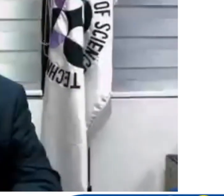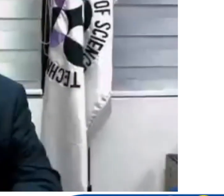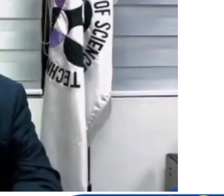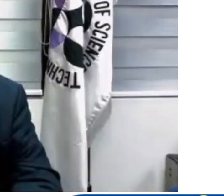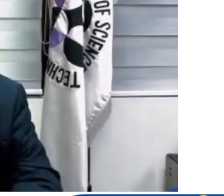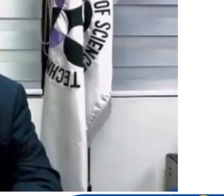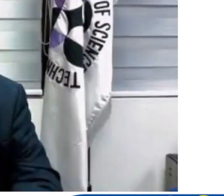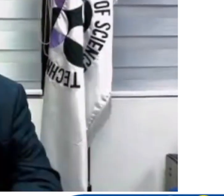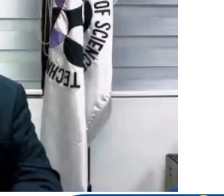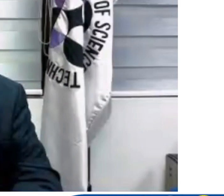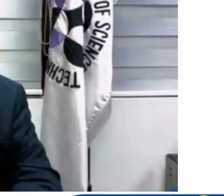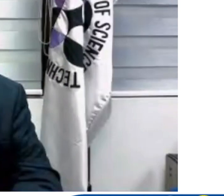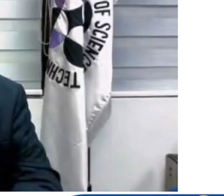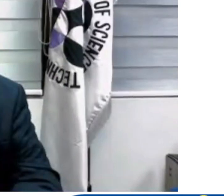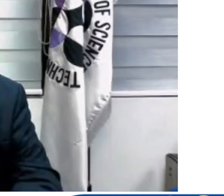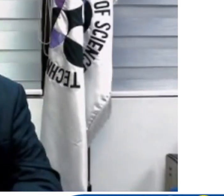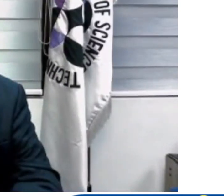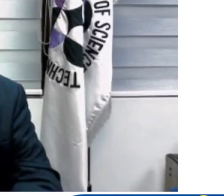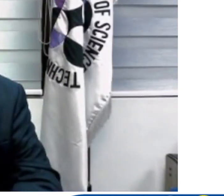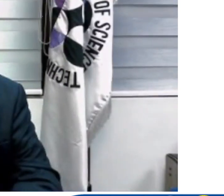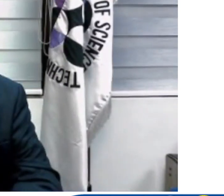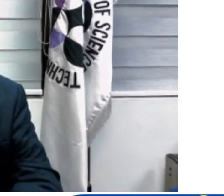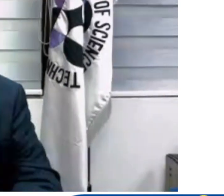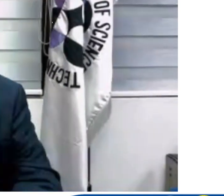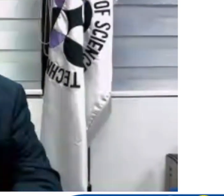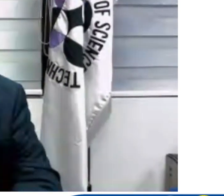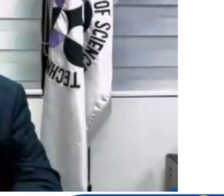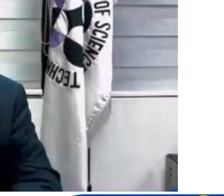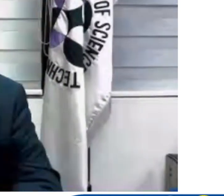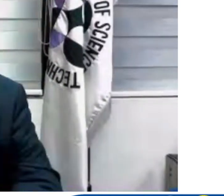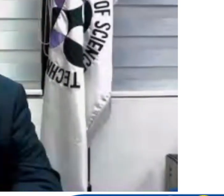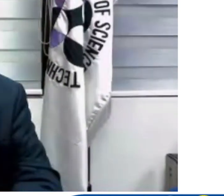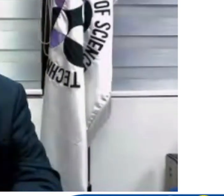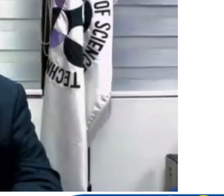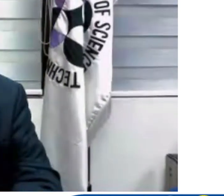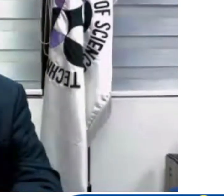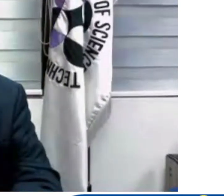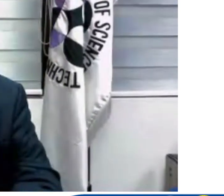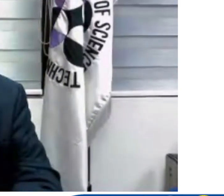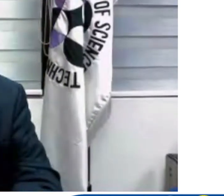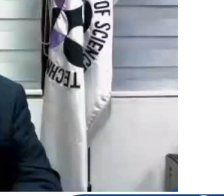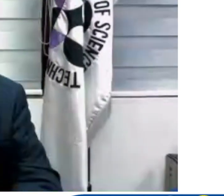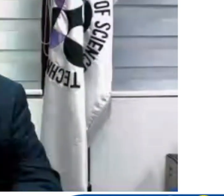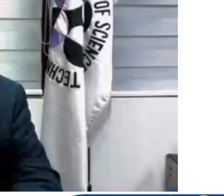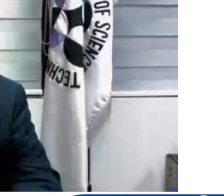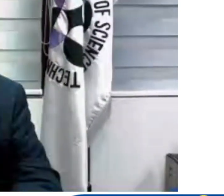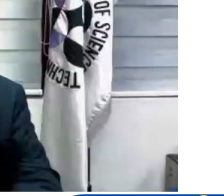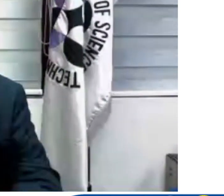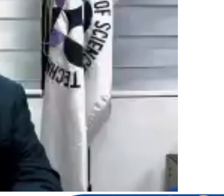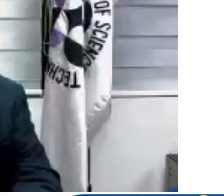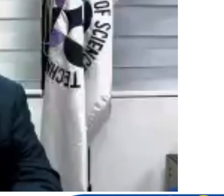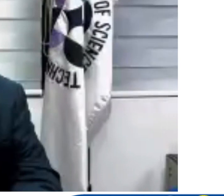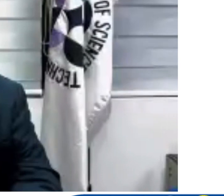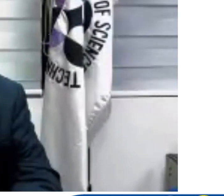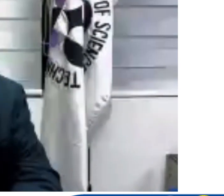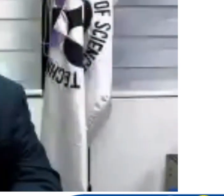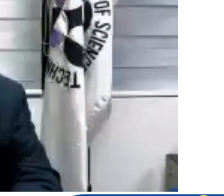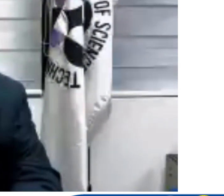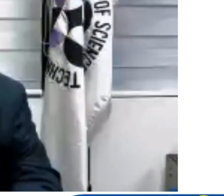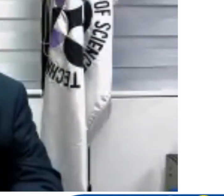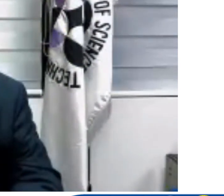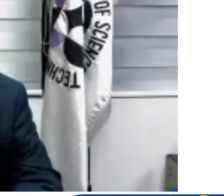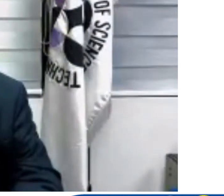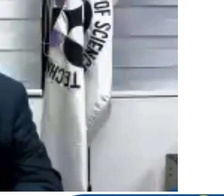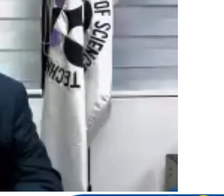Magandang umaga at sa ngalan po ng Kagawaran ng Agham at Teknolohiya, ako ay mainit na bumabati sa ating Library at Information